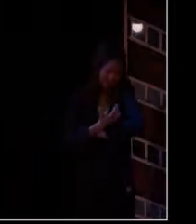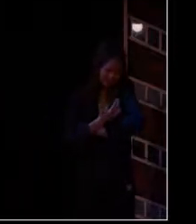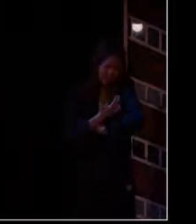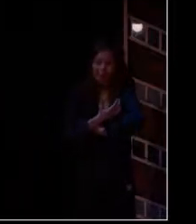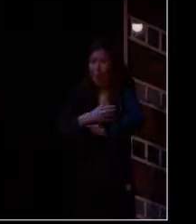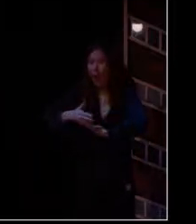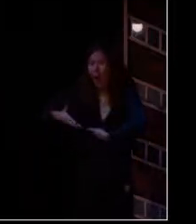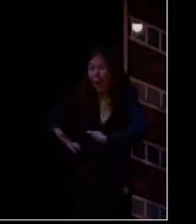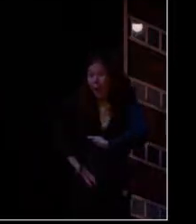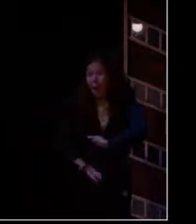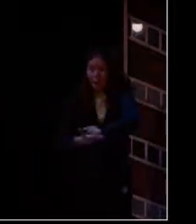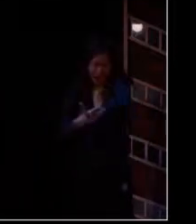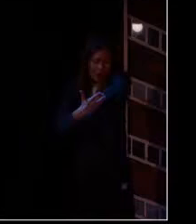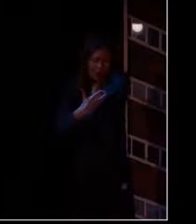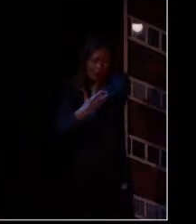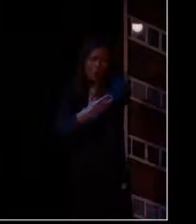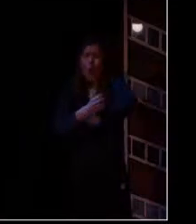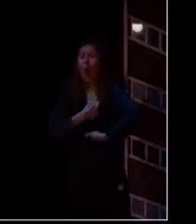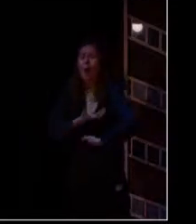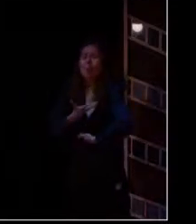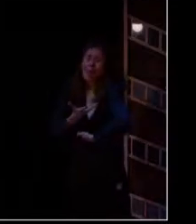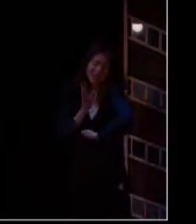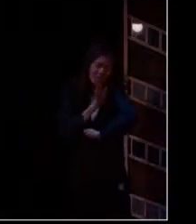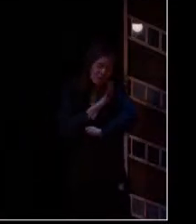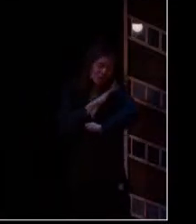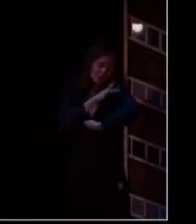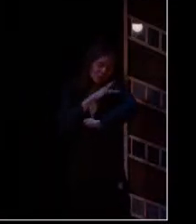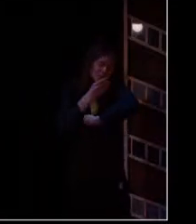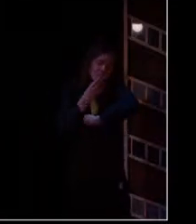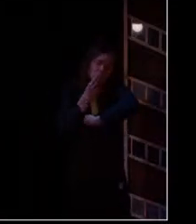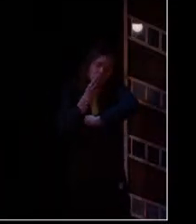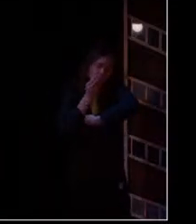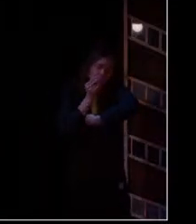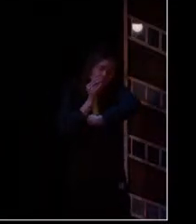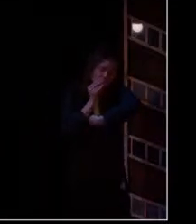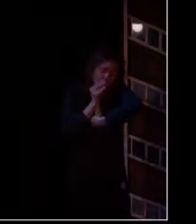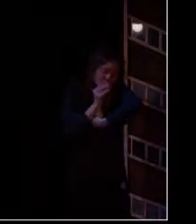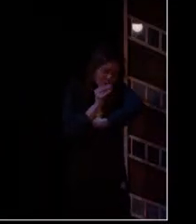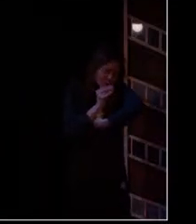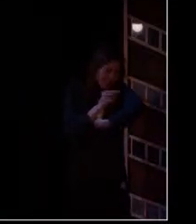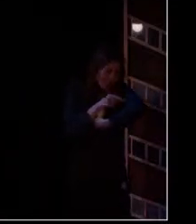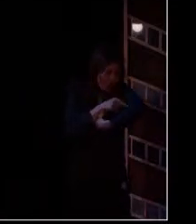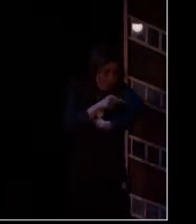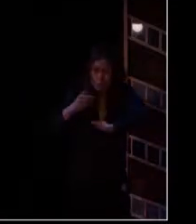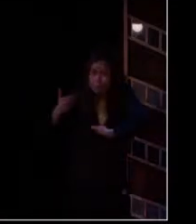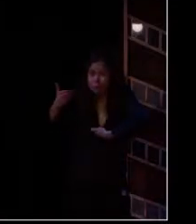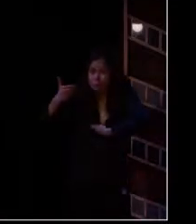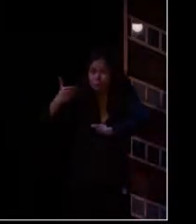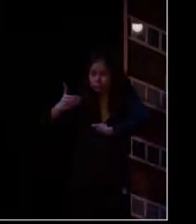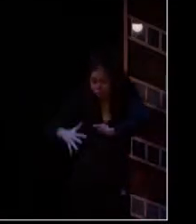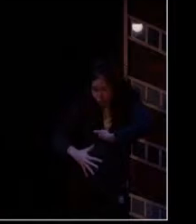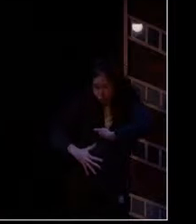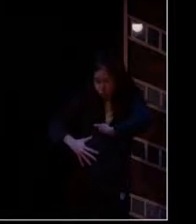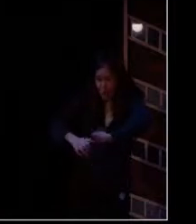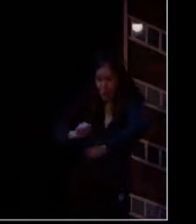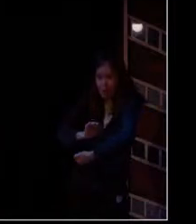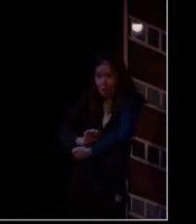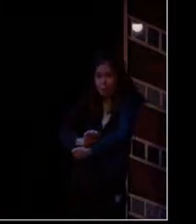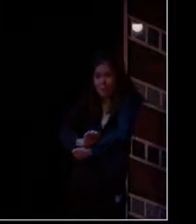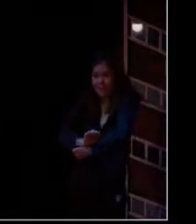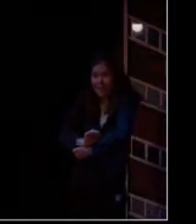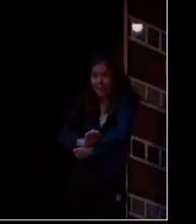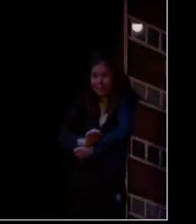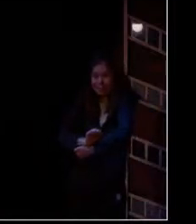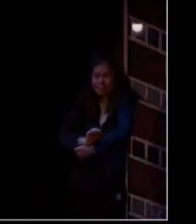comfort from her. Says, my poor prisoner, I'm innocent as you. Oh, I tell you